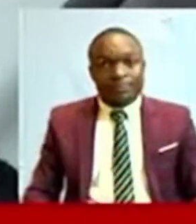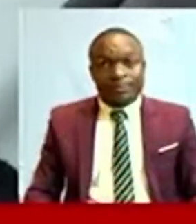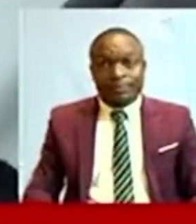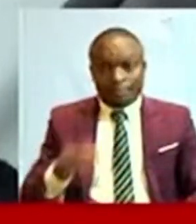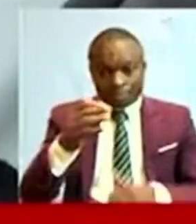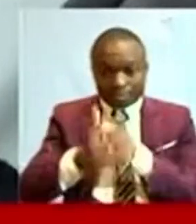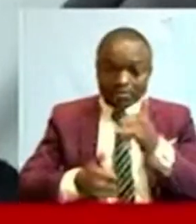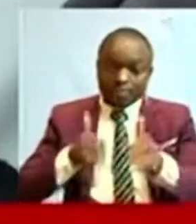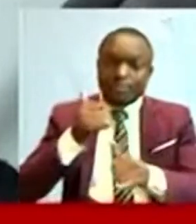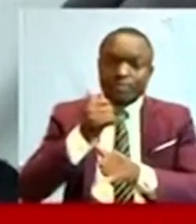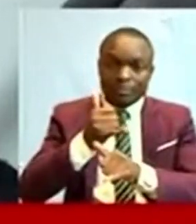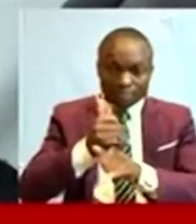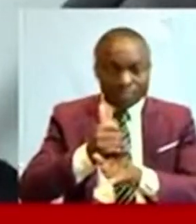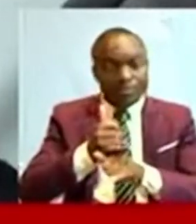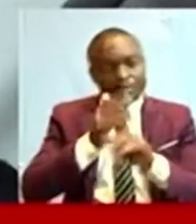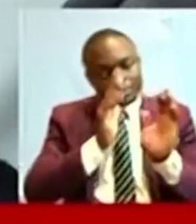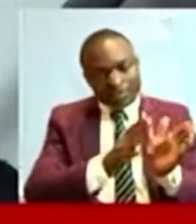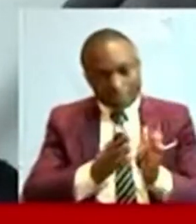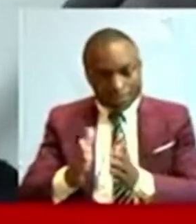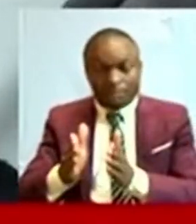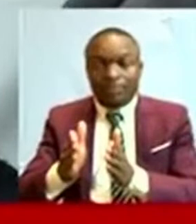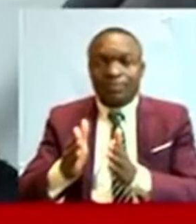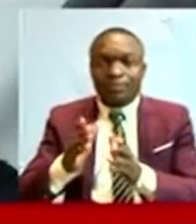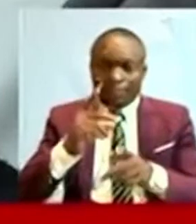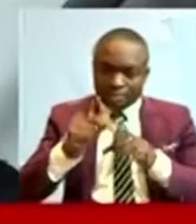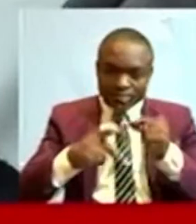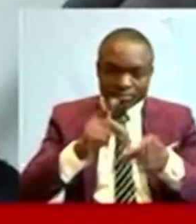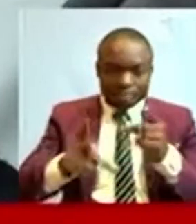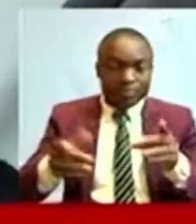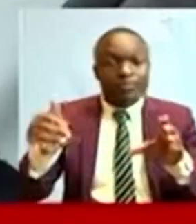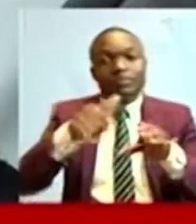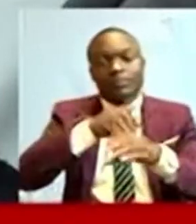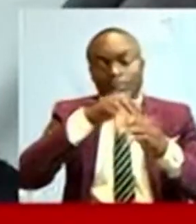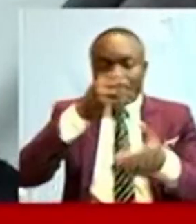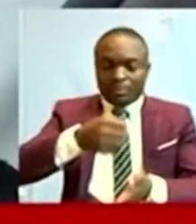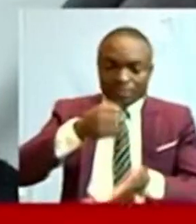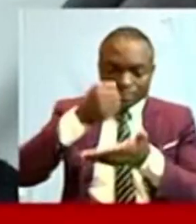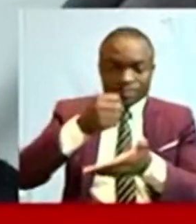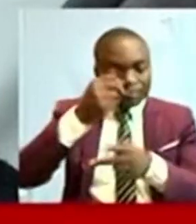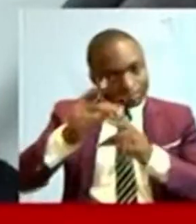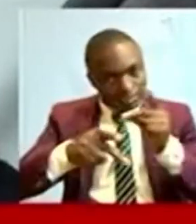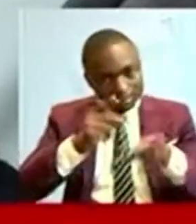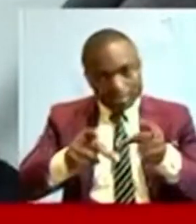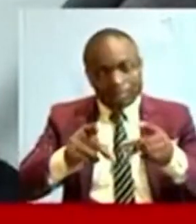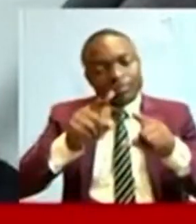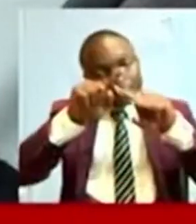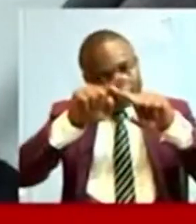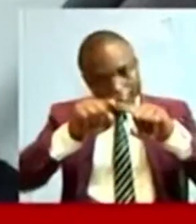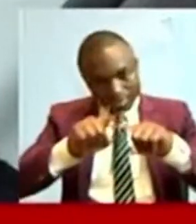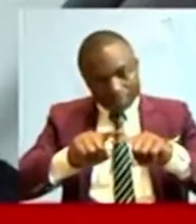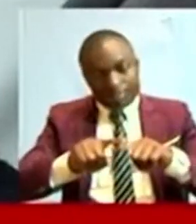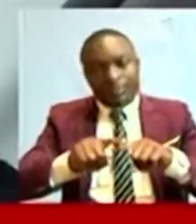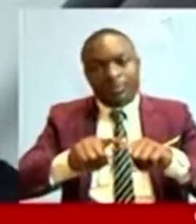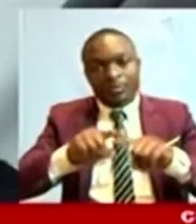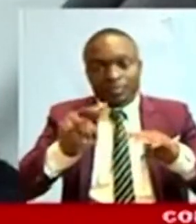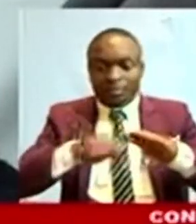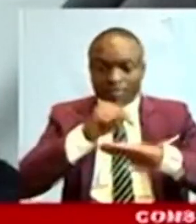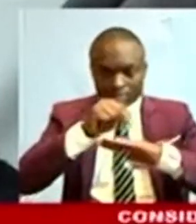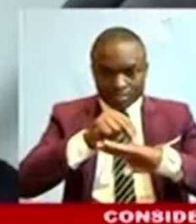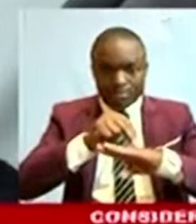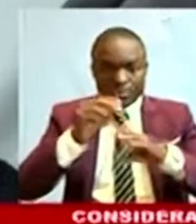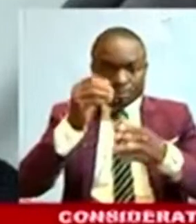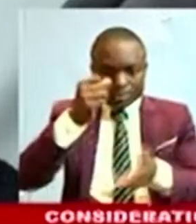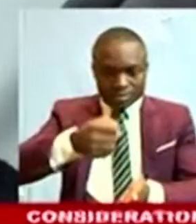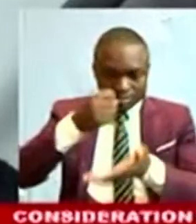planning process, including the budgeting process, actually falls within the national budgeting framework. And